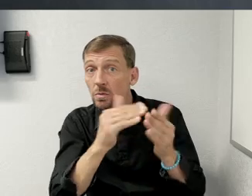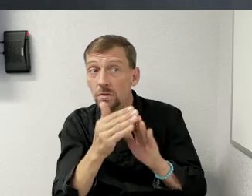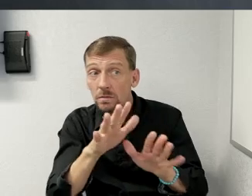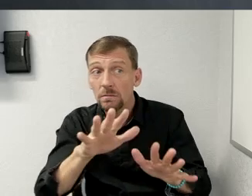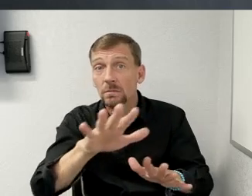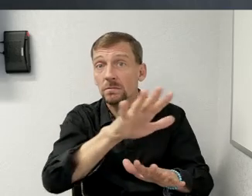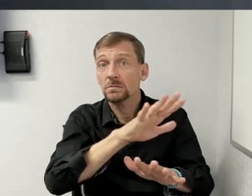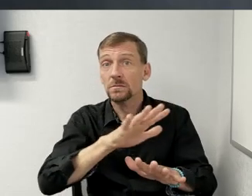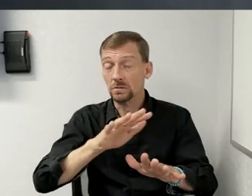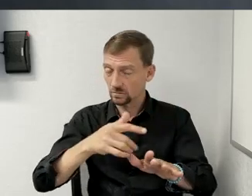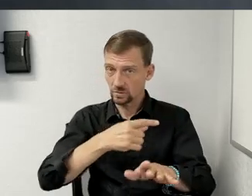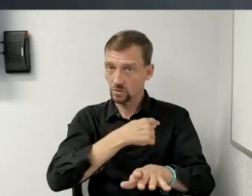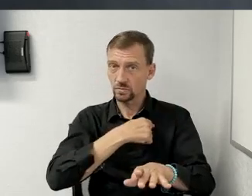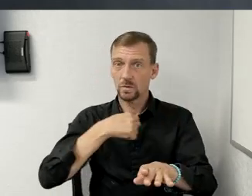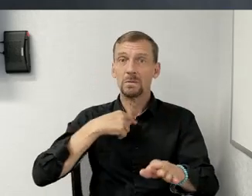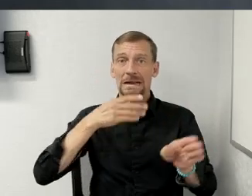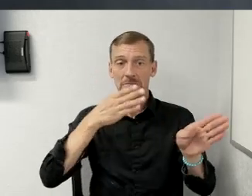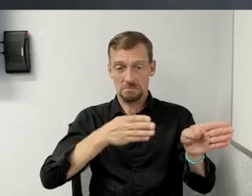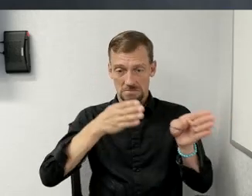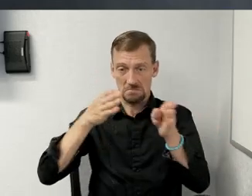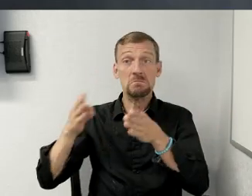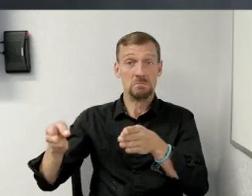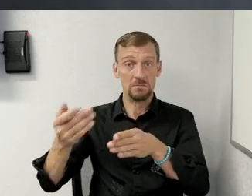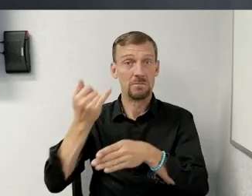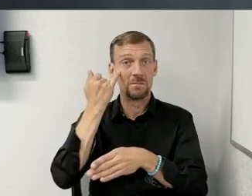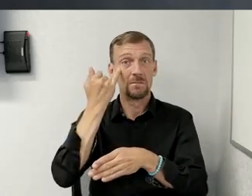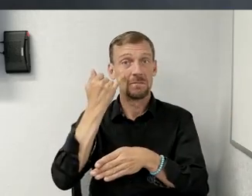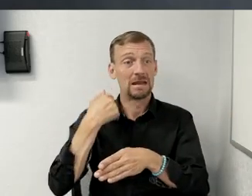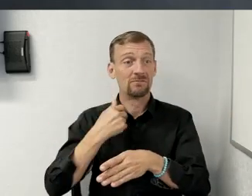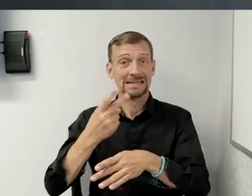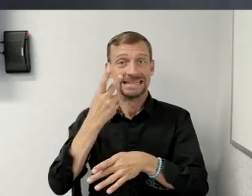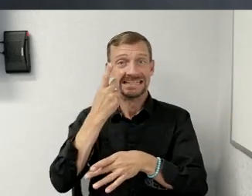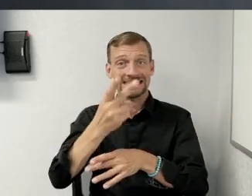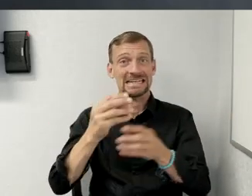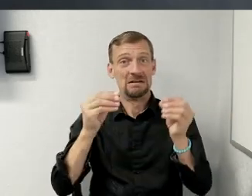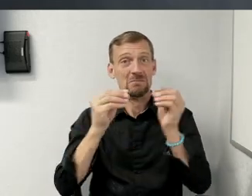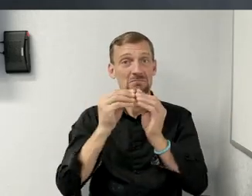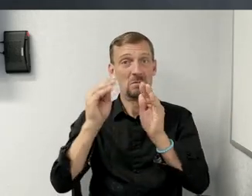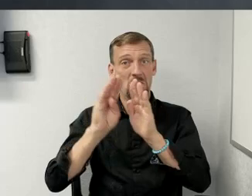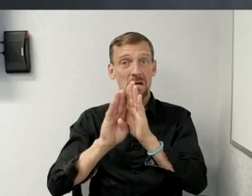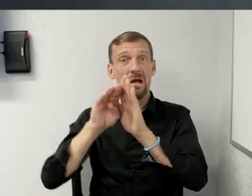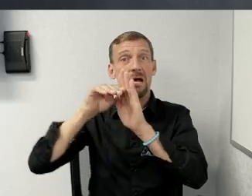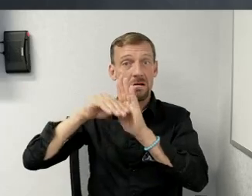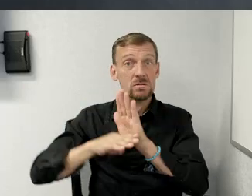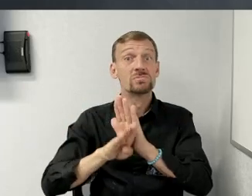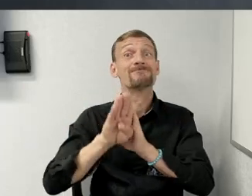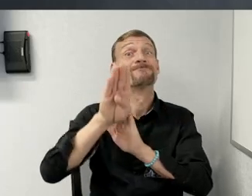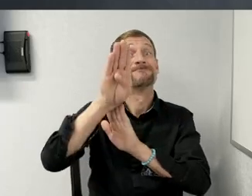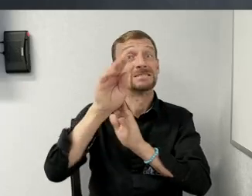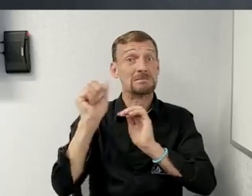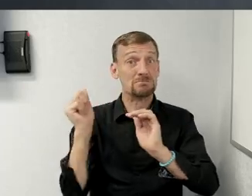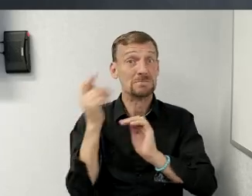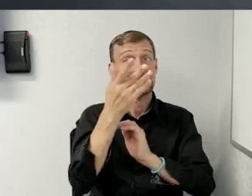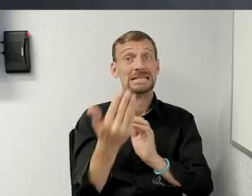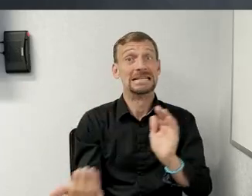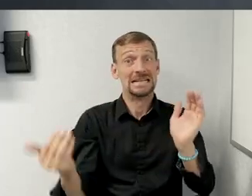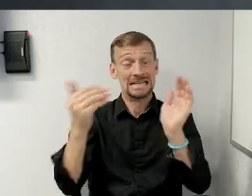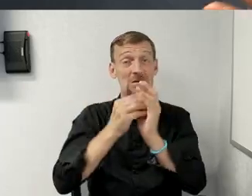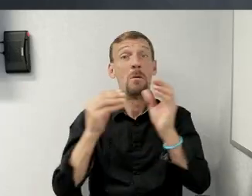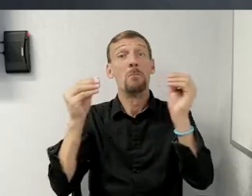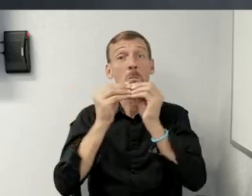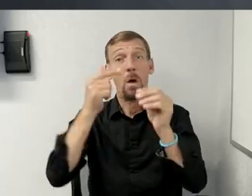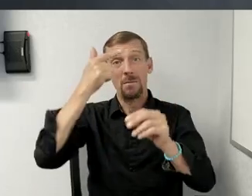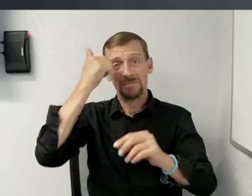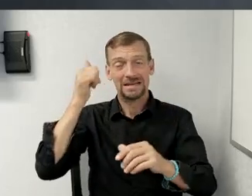so we're prepared if we do see a resurgence, if we do see a wave that occurs because of the loosening